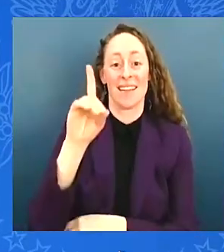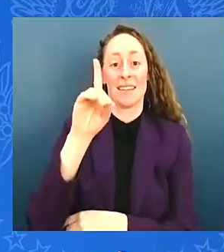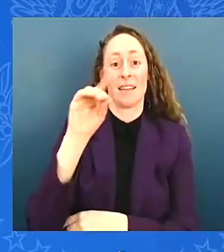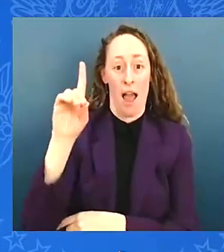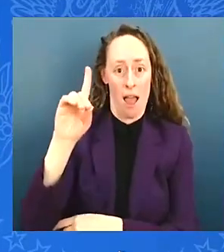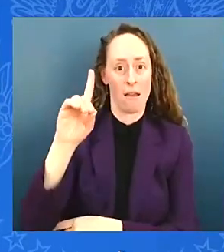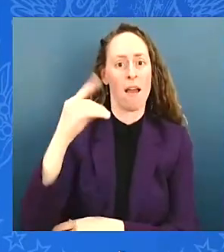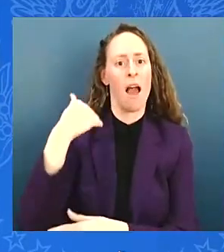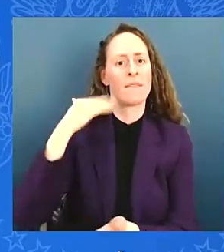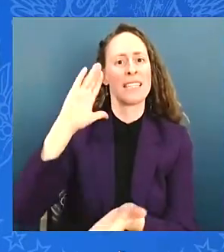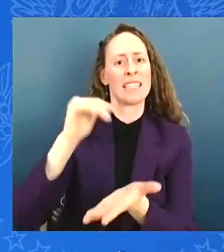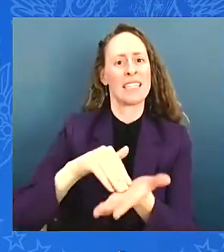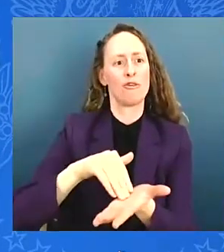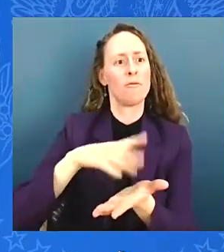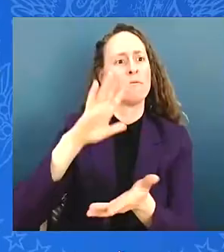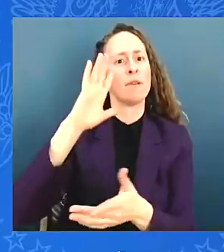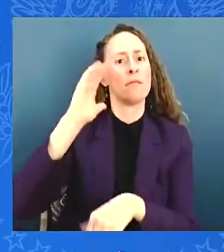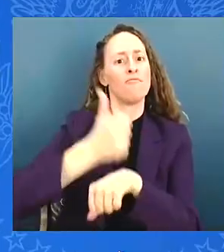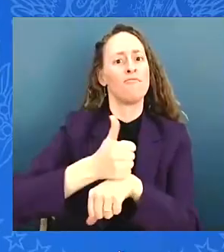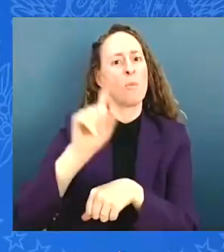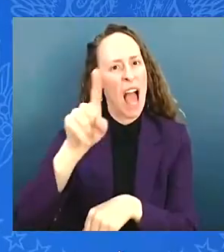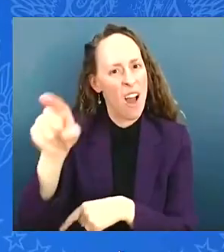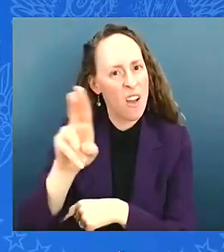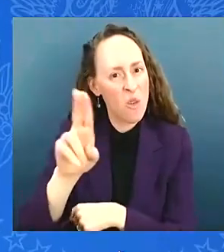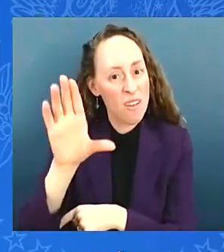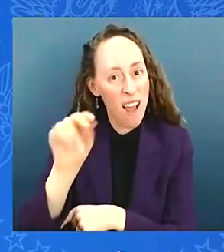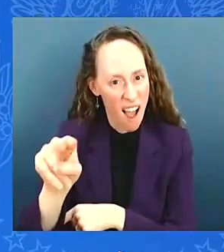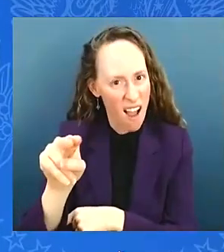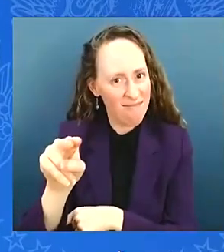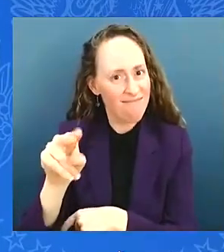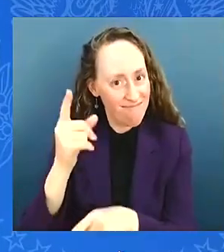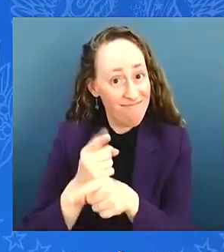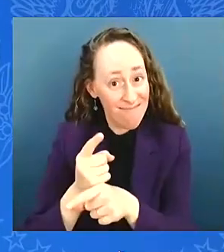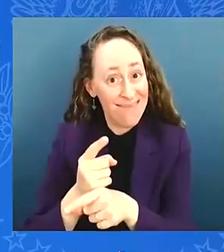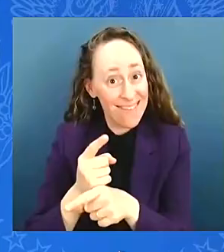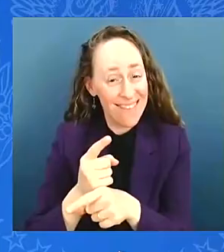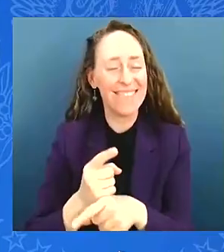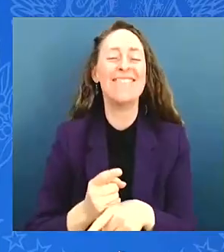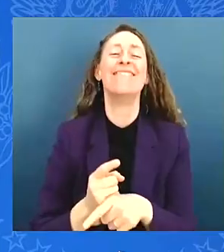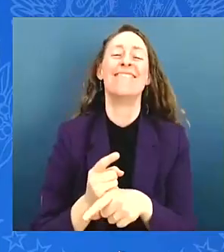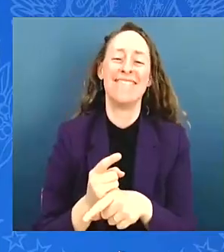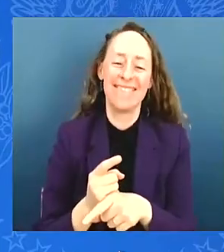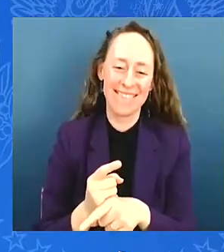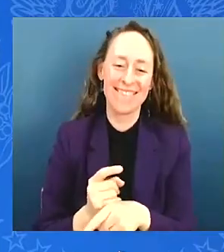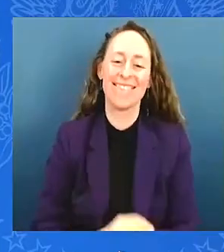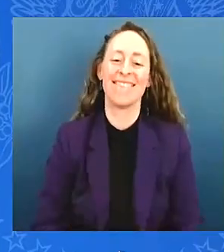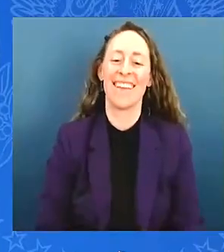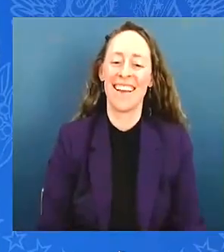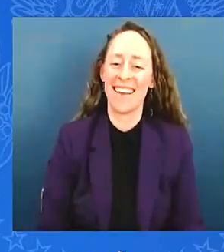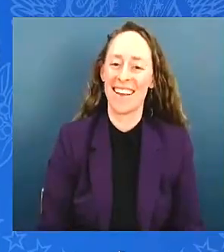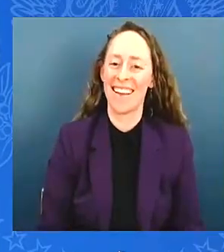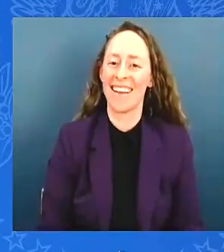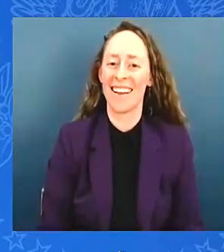Your dad and your... Yeah, well, I'll tell you what, man. They intimidate you?